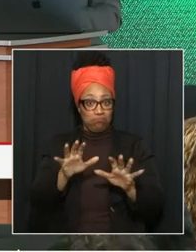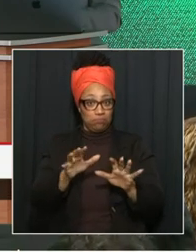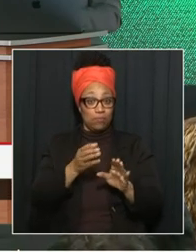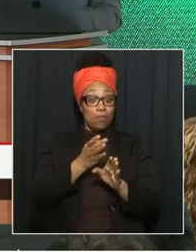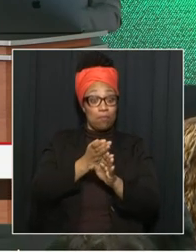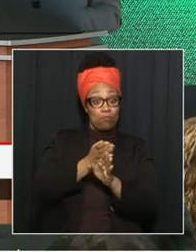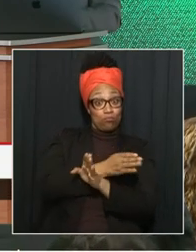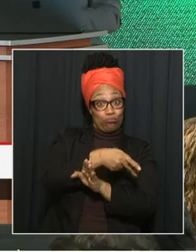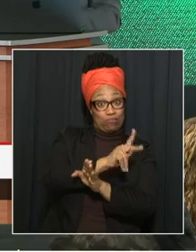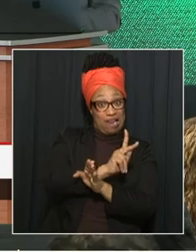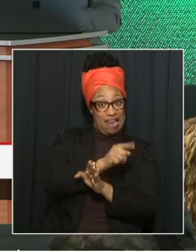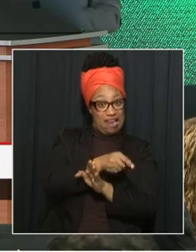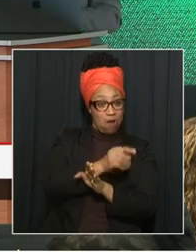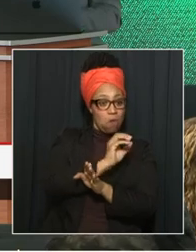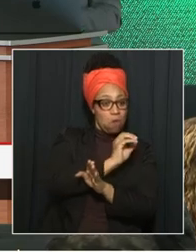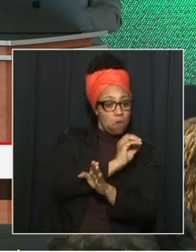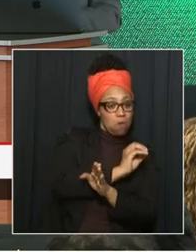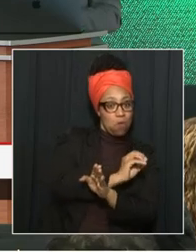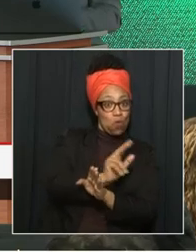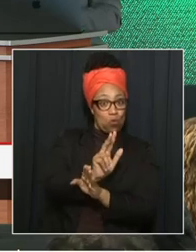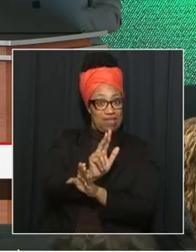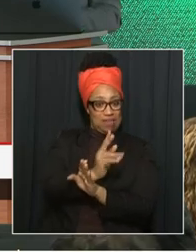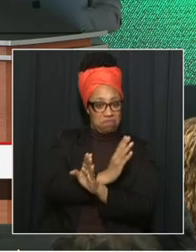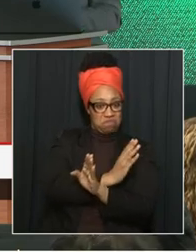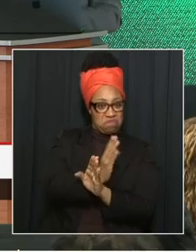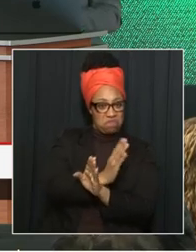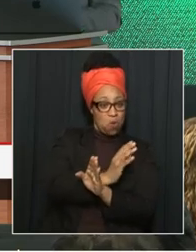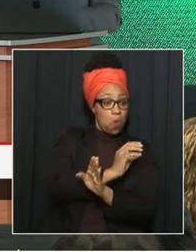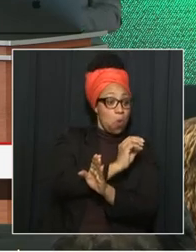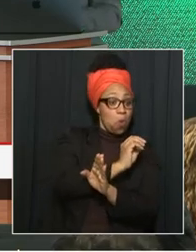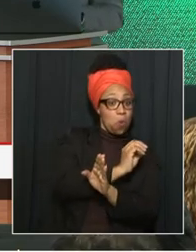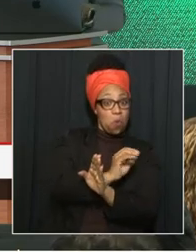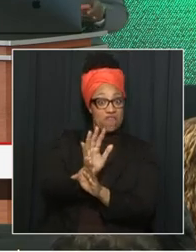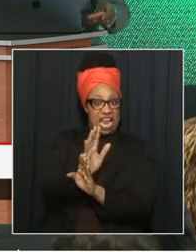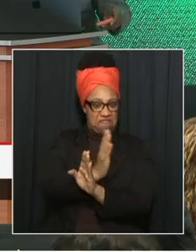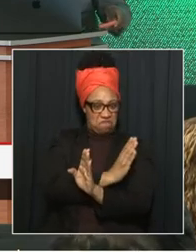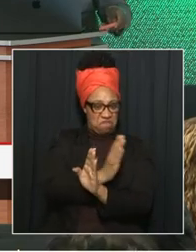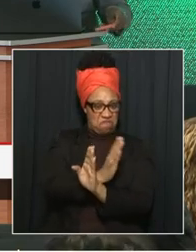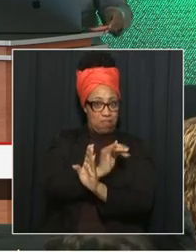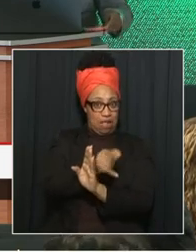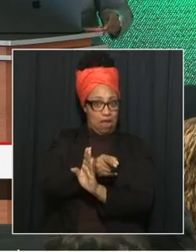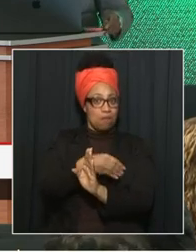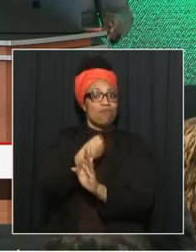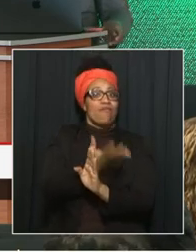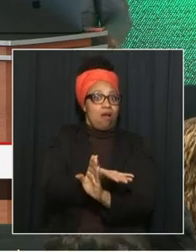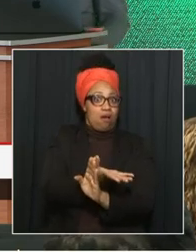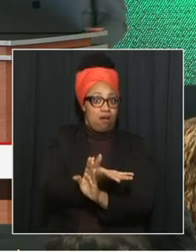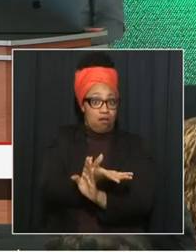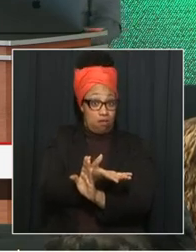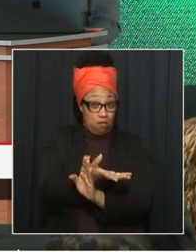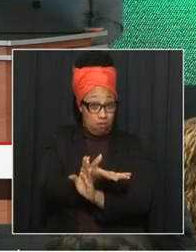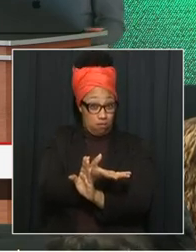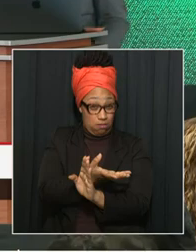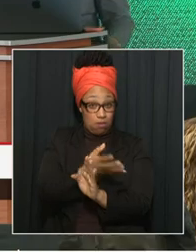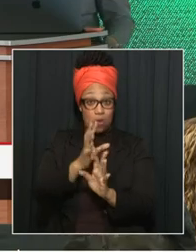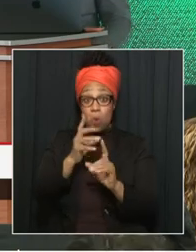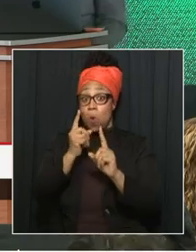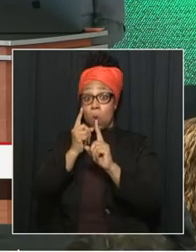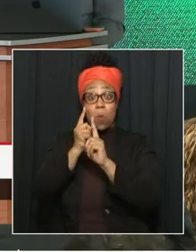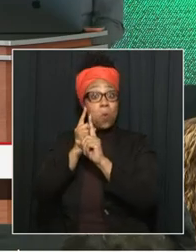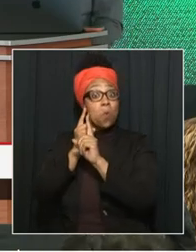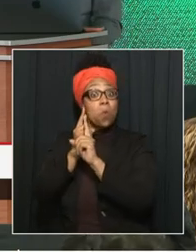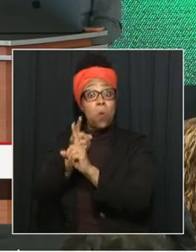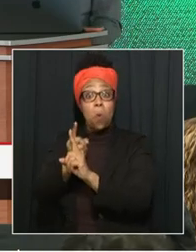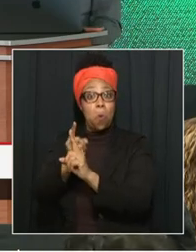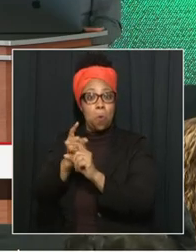old. And we're really trying to prioritize in our budget access and affordability of child care. Now for